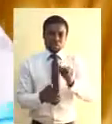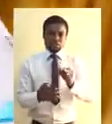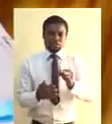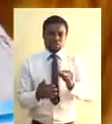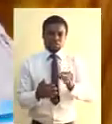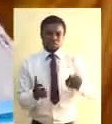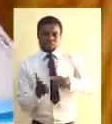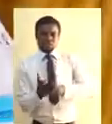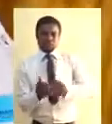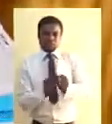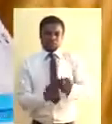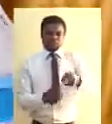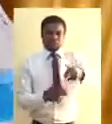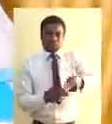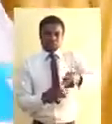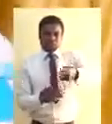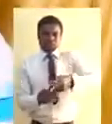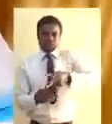this.